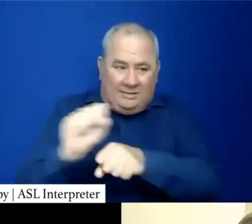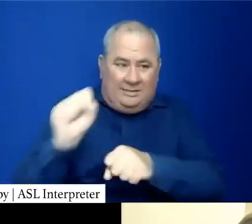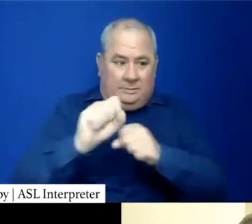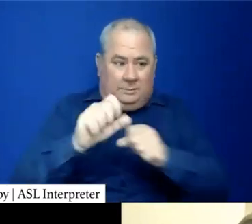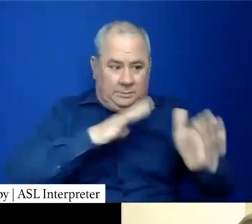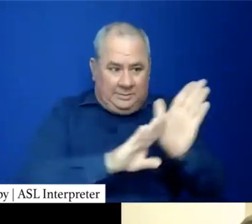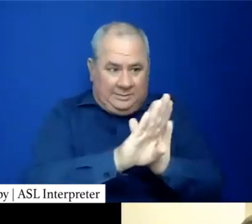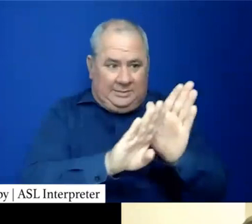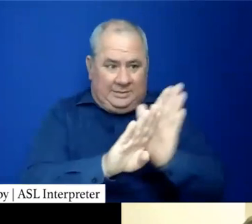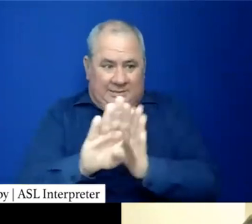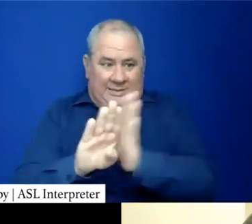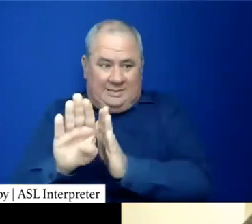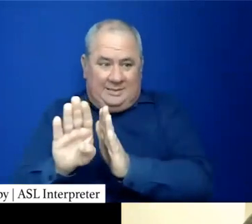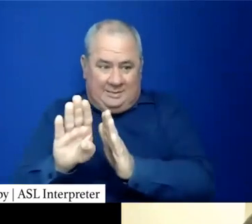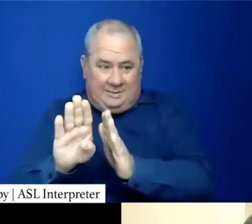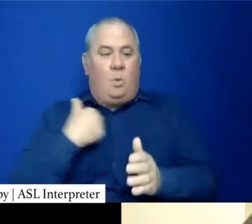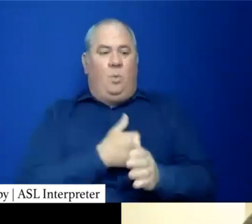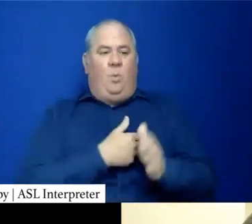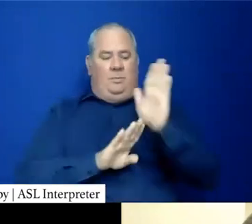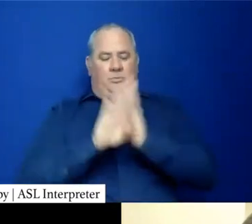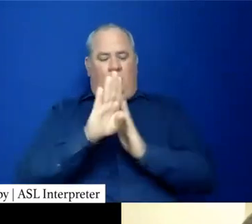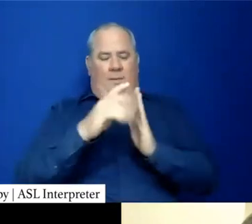of our state's crisis standards of care,